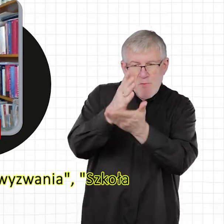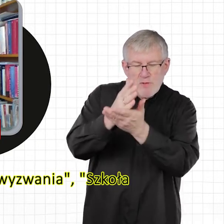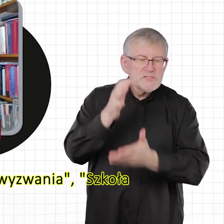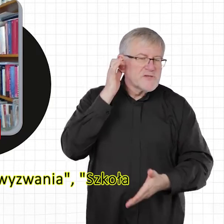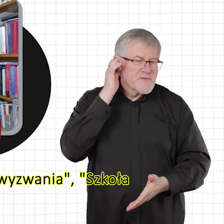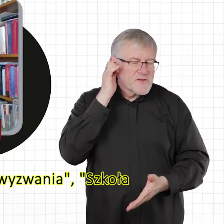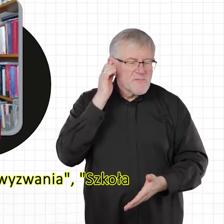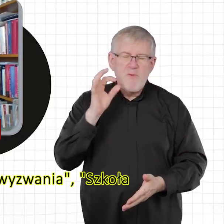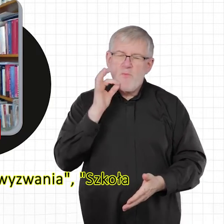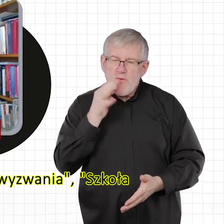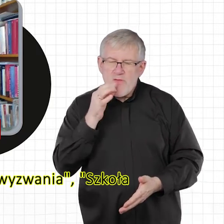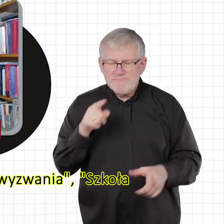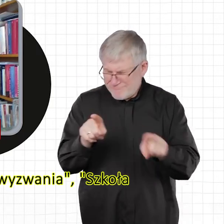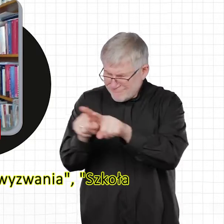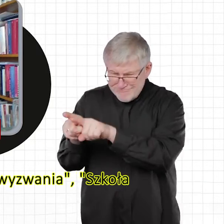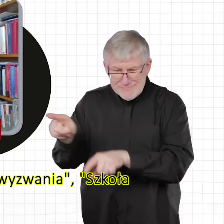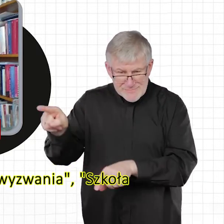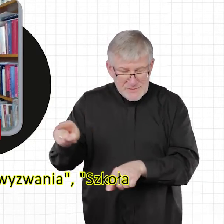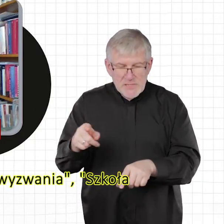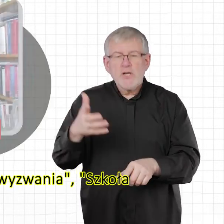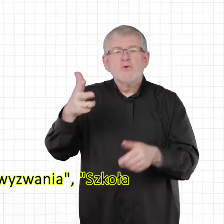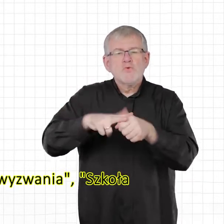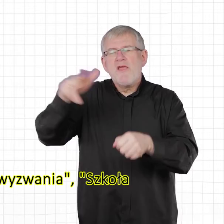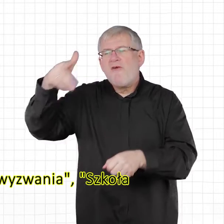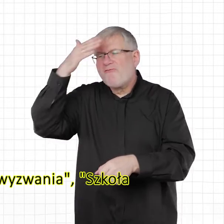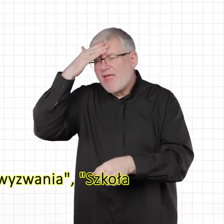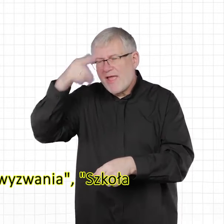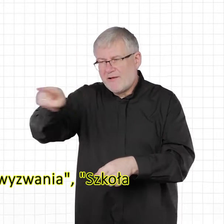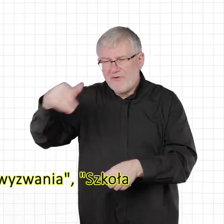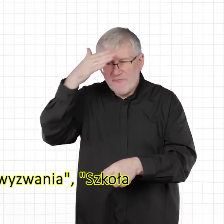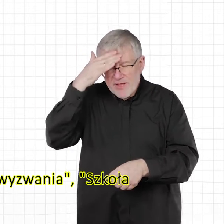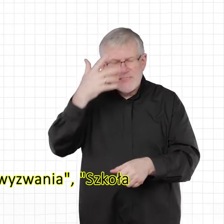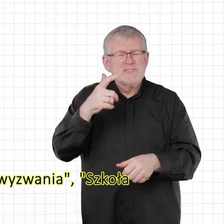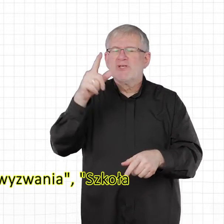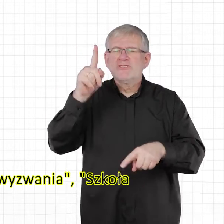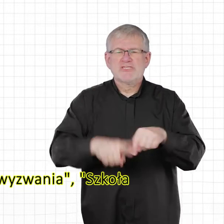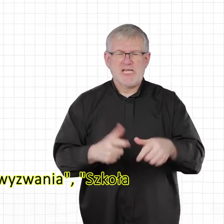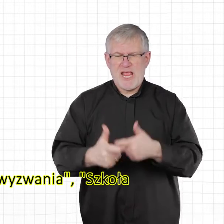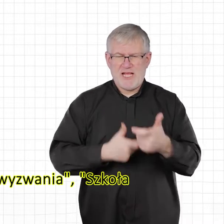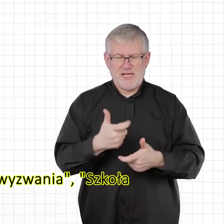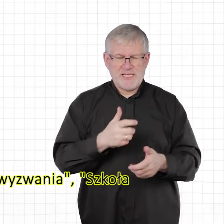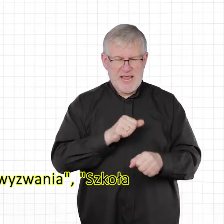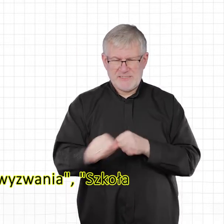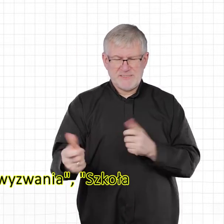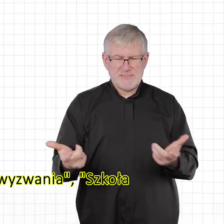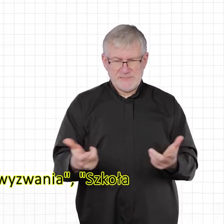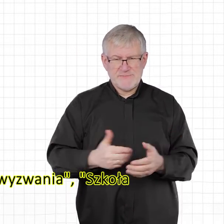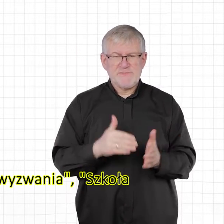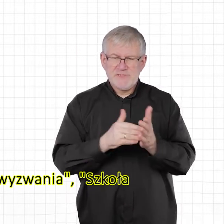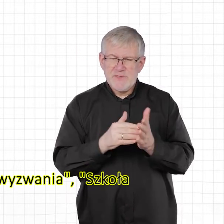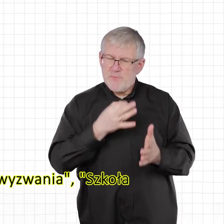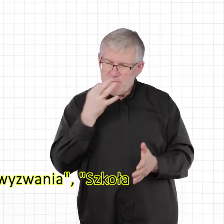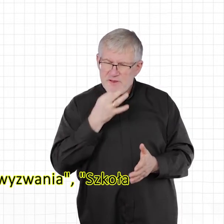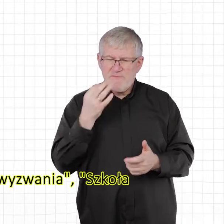big problem. There are so many bigger problems. This whole school is renovating. So why you